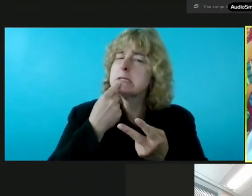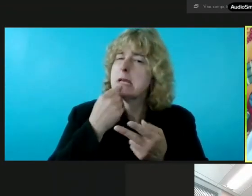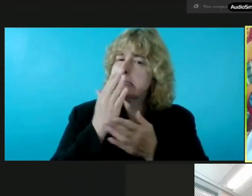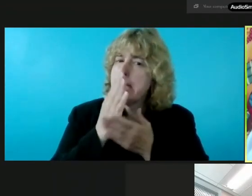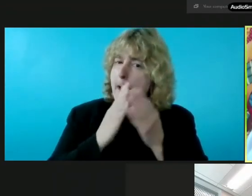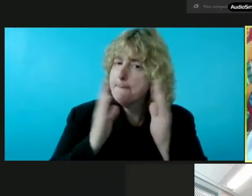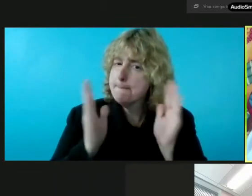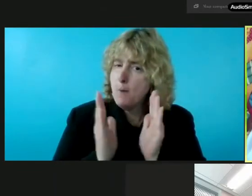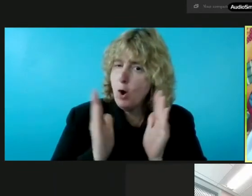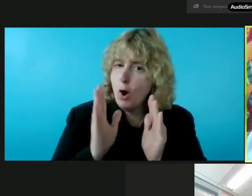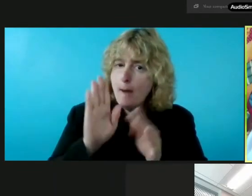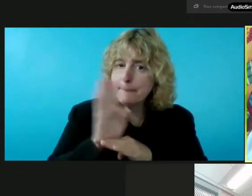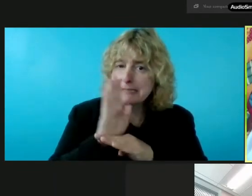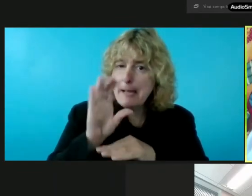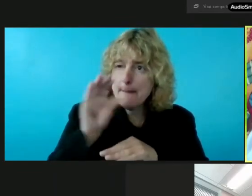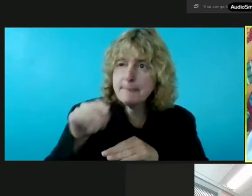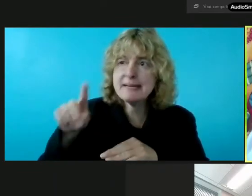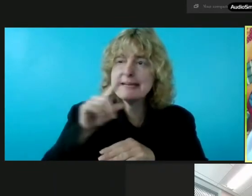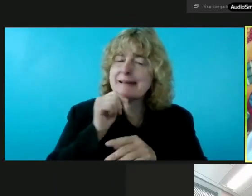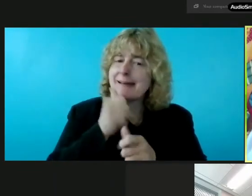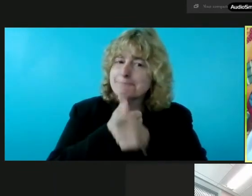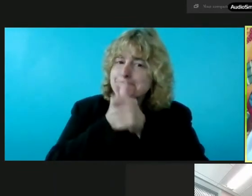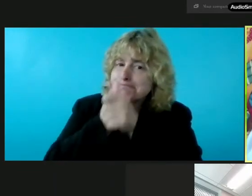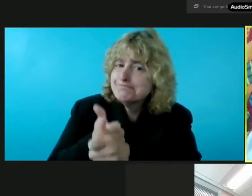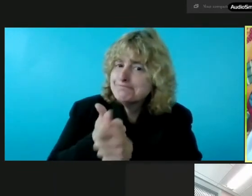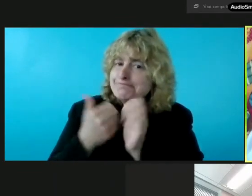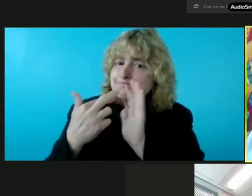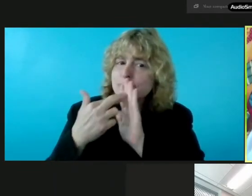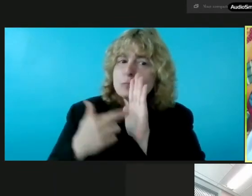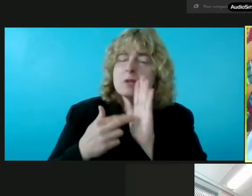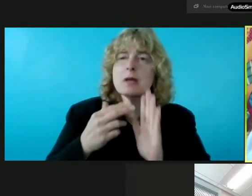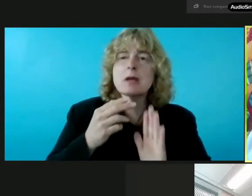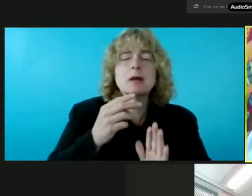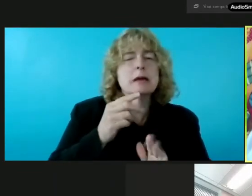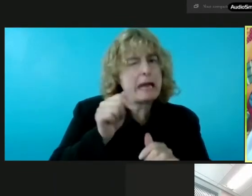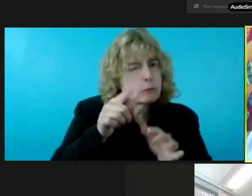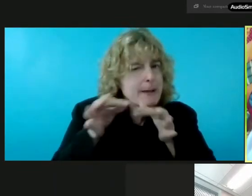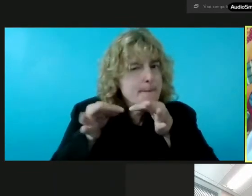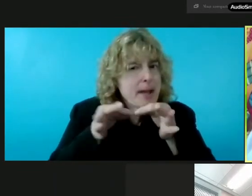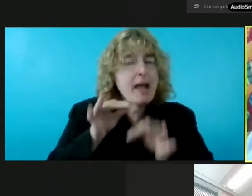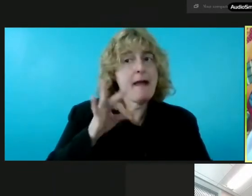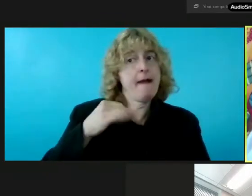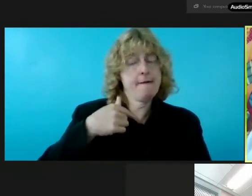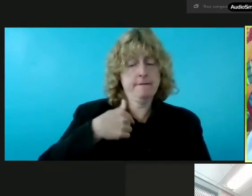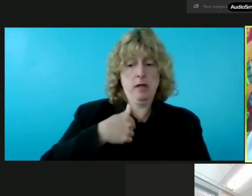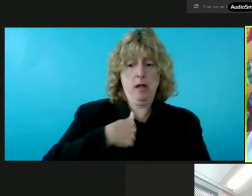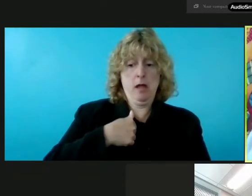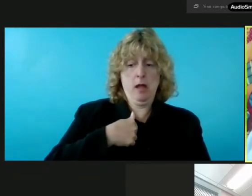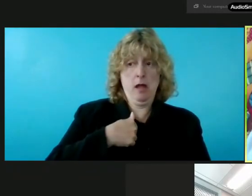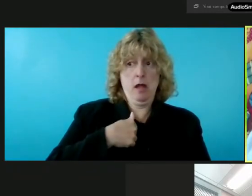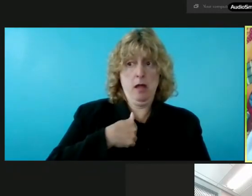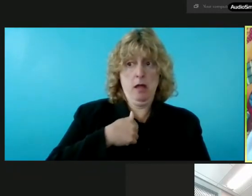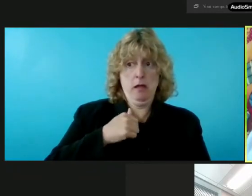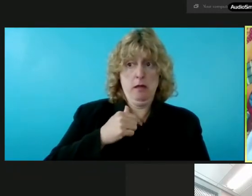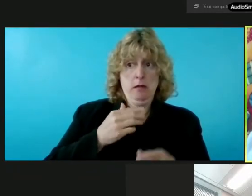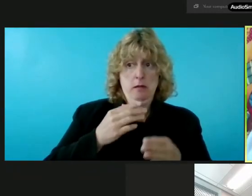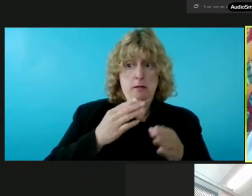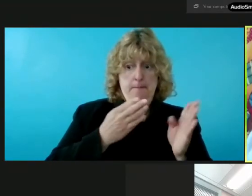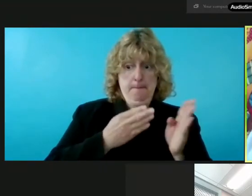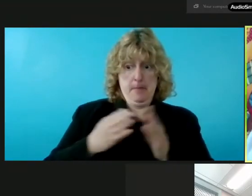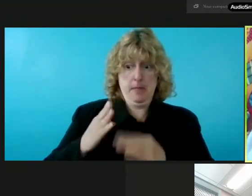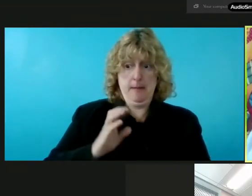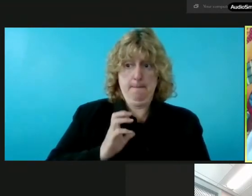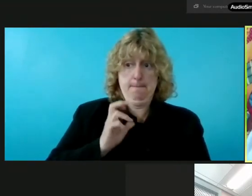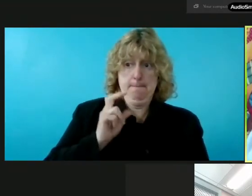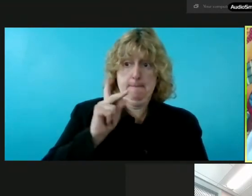could you talk a little bit about, if I am an employee and I'm returning to work, what are the things that the employee should be